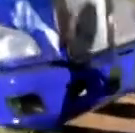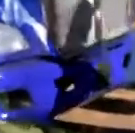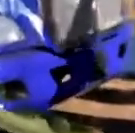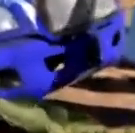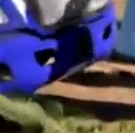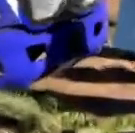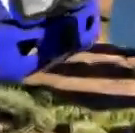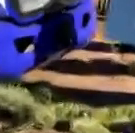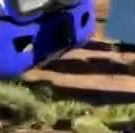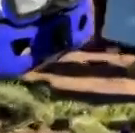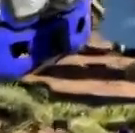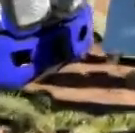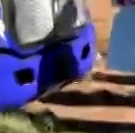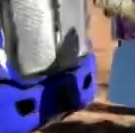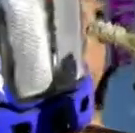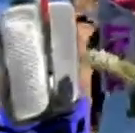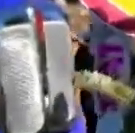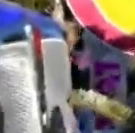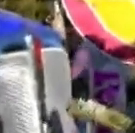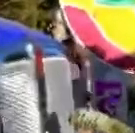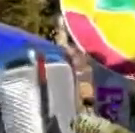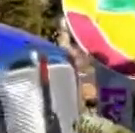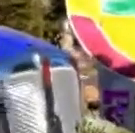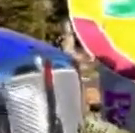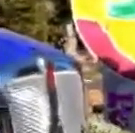Look at the creativity.